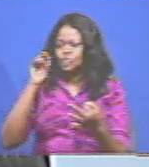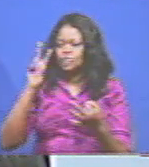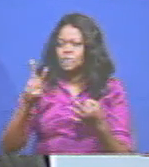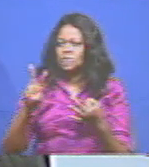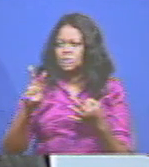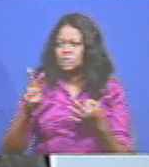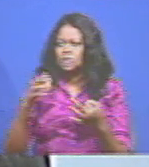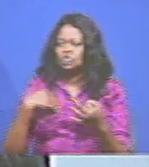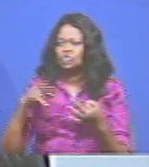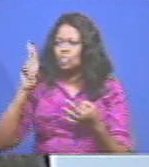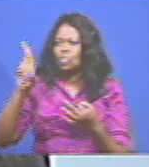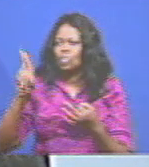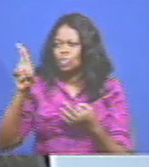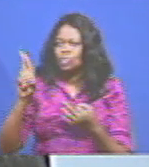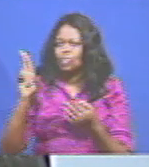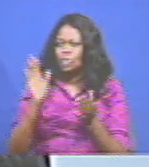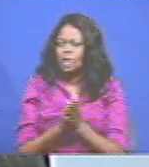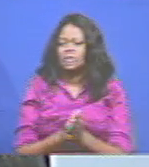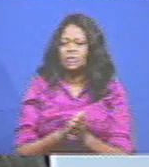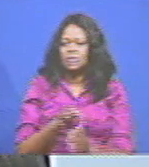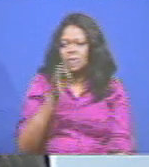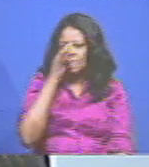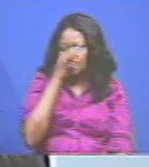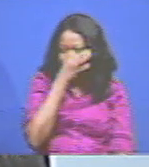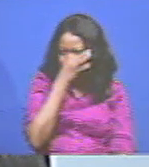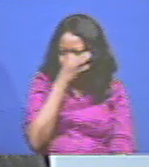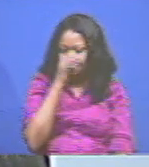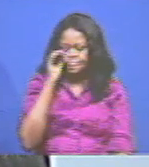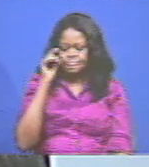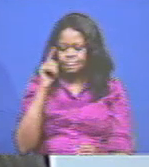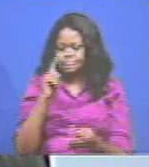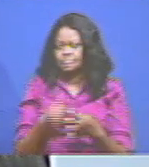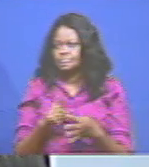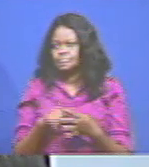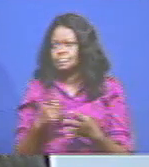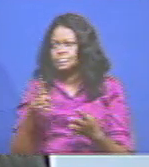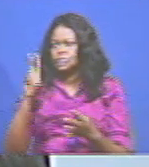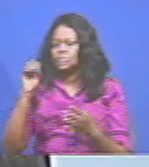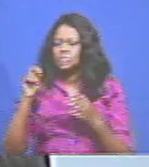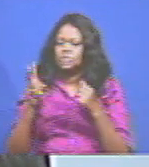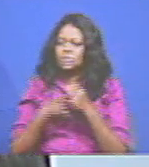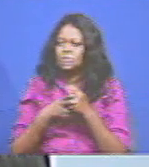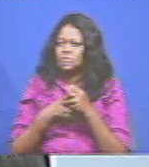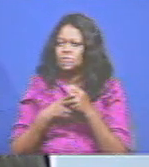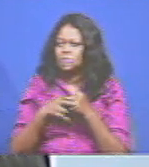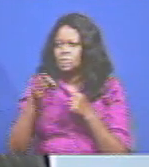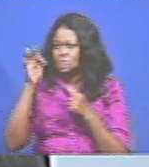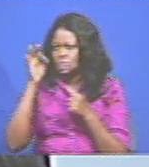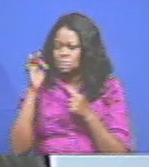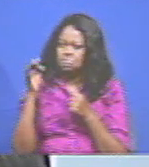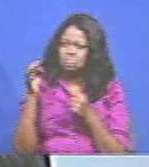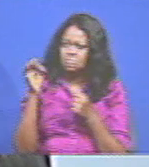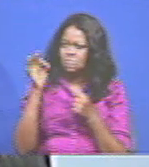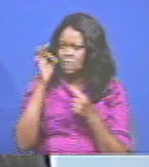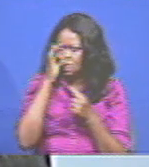2002, you had Uhuru mm-hmm. and Kibaki. Then, of course, 2007, Kibaki was not